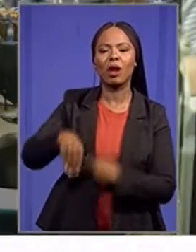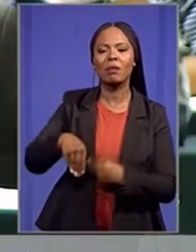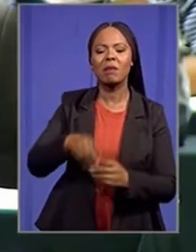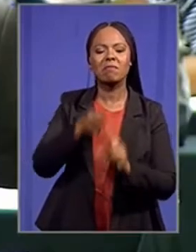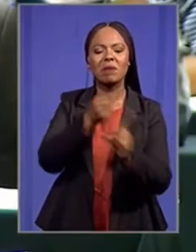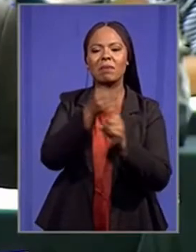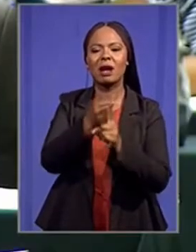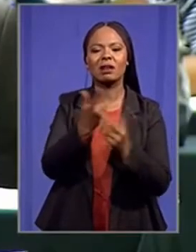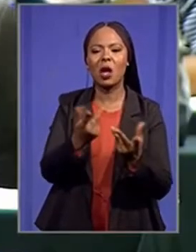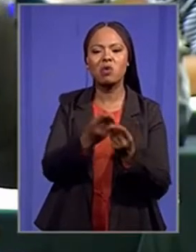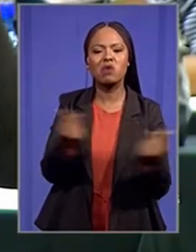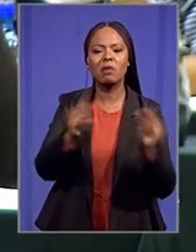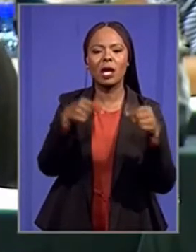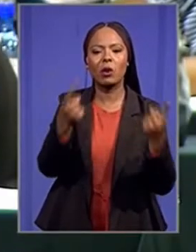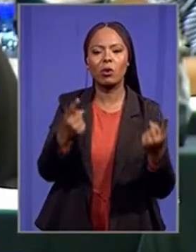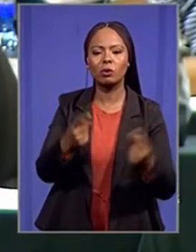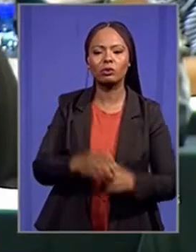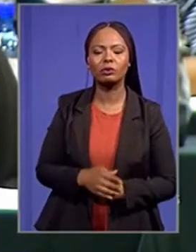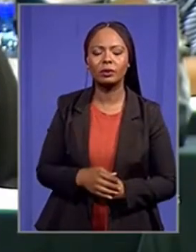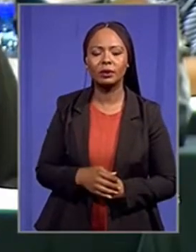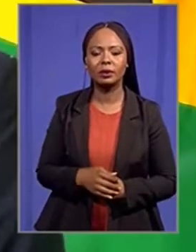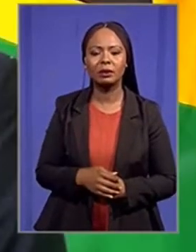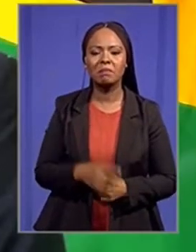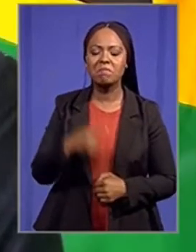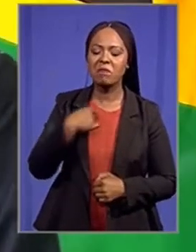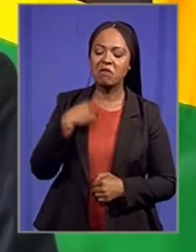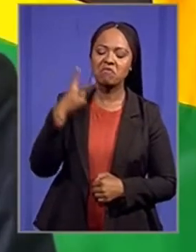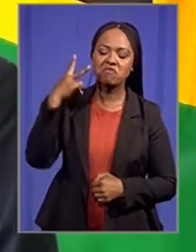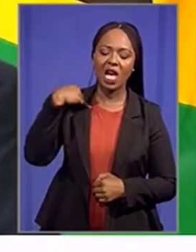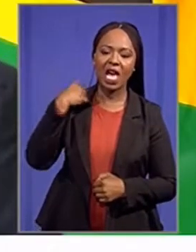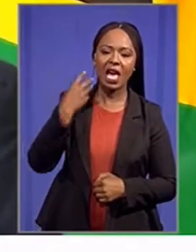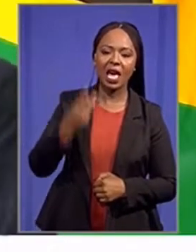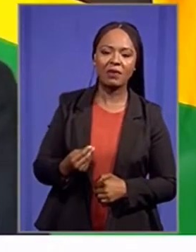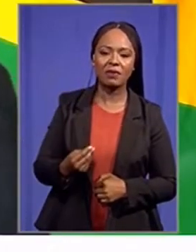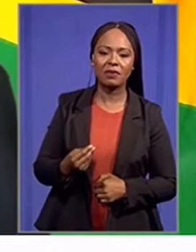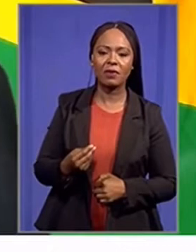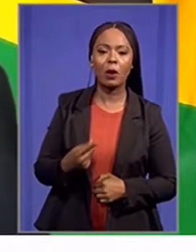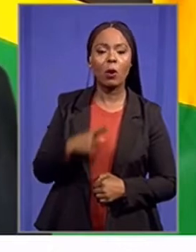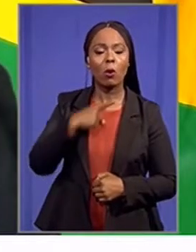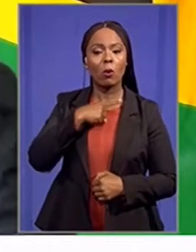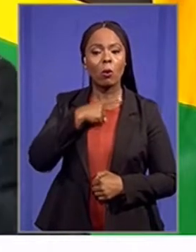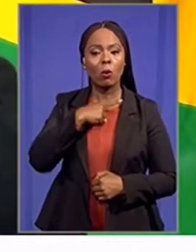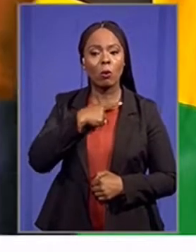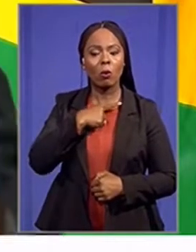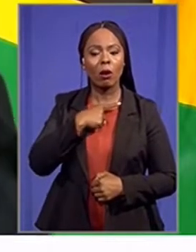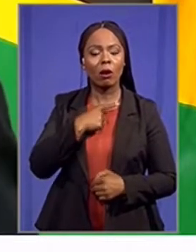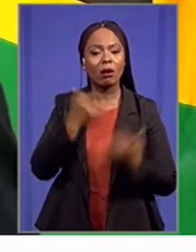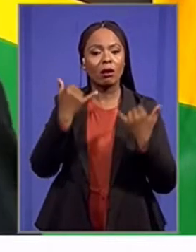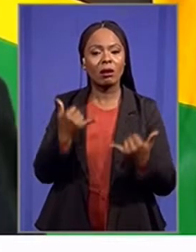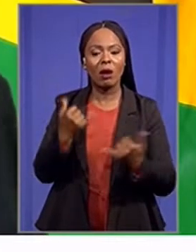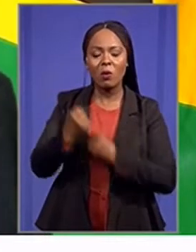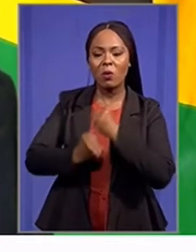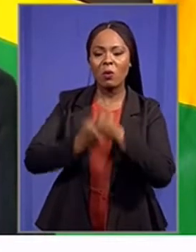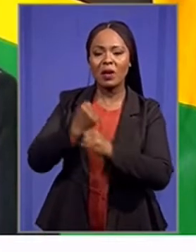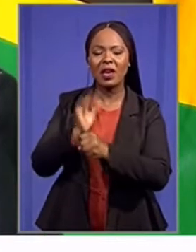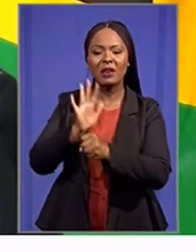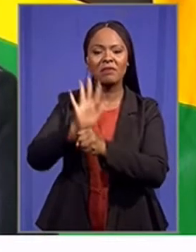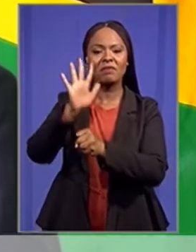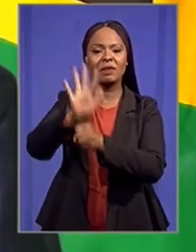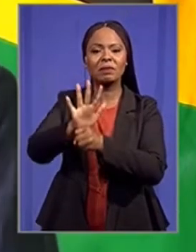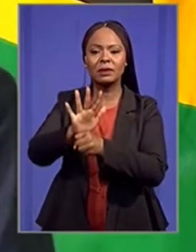much disappointed where I am. This bill has been in and out of parliament for more than 15 years.